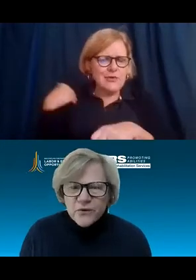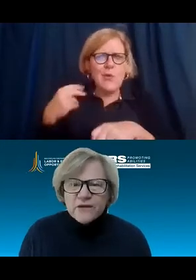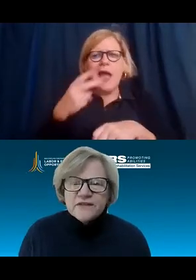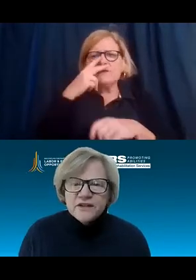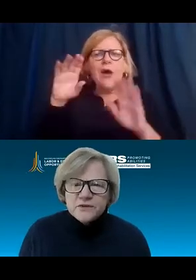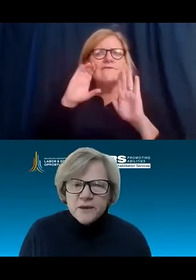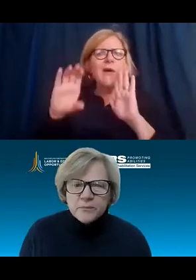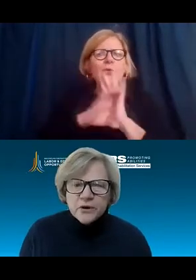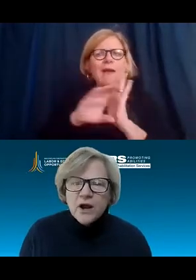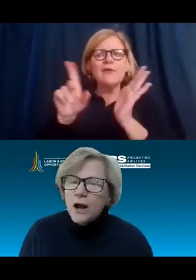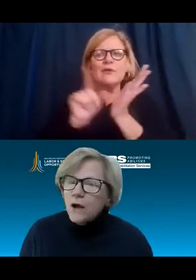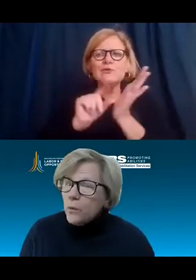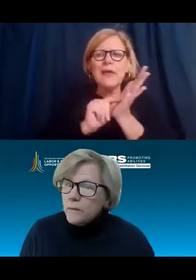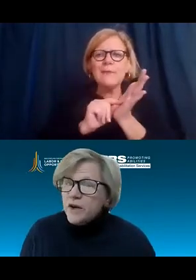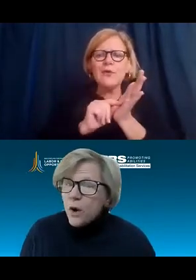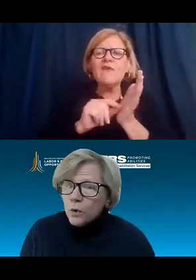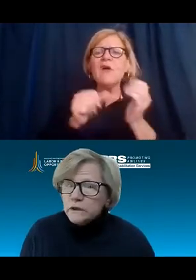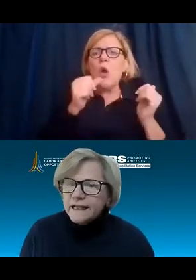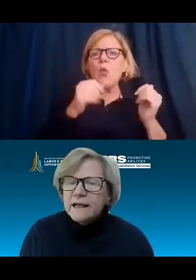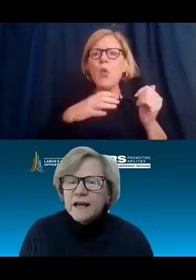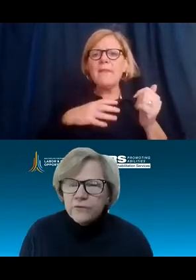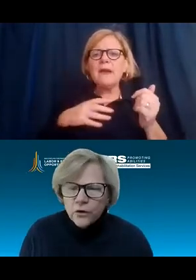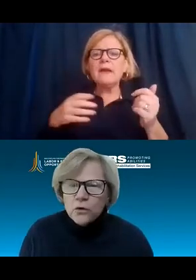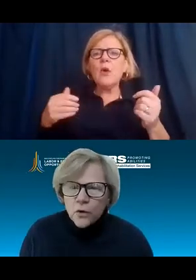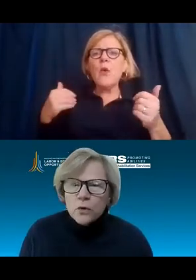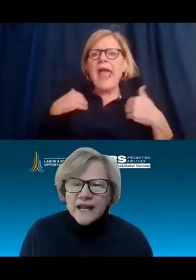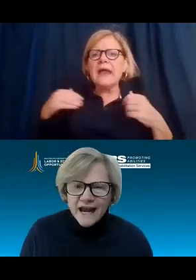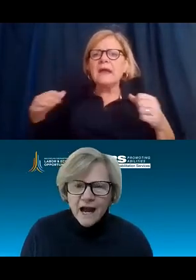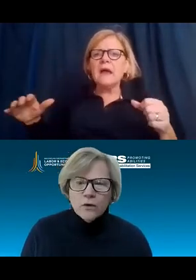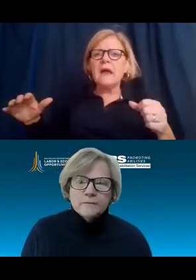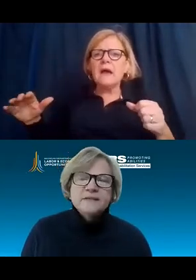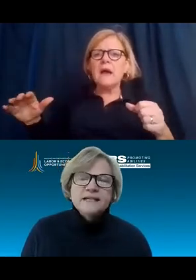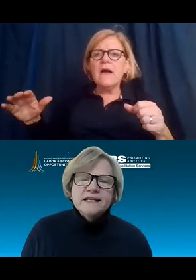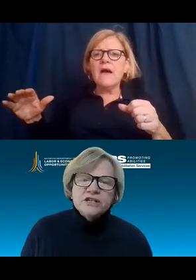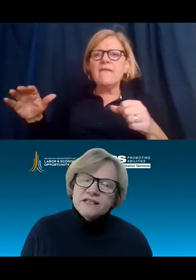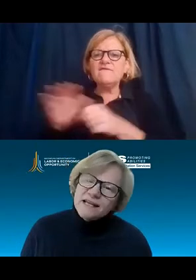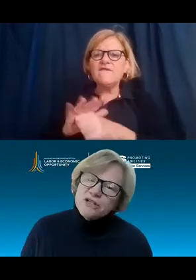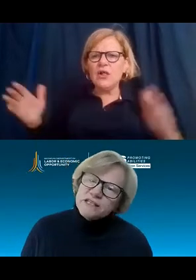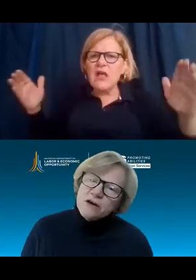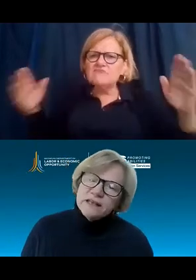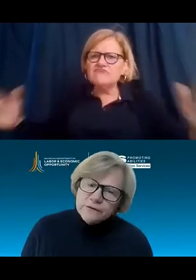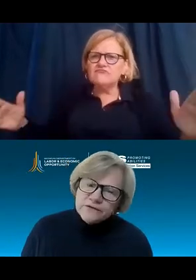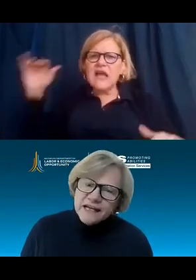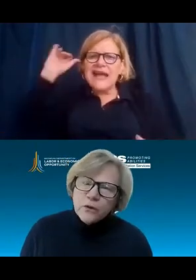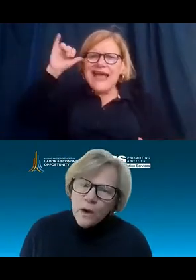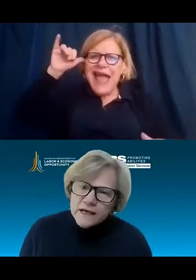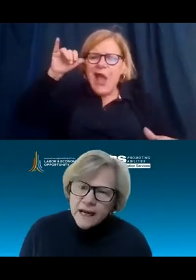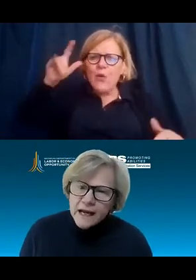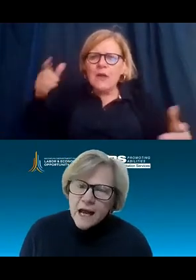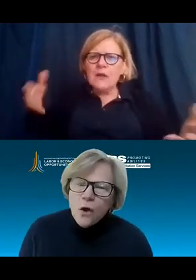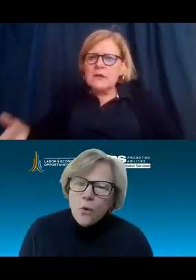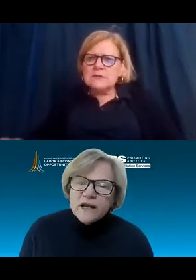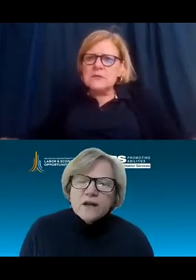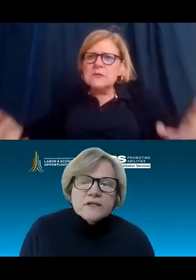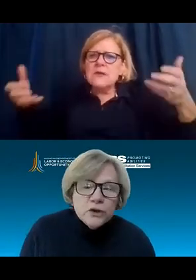a photograph in the newspaper of a woman holding a full-grown cow. She said she started lifting it one